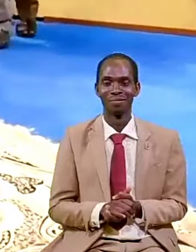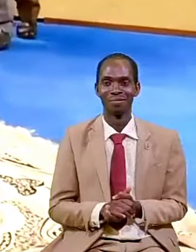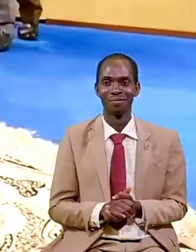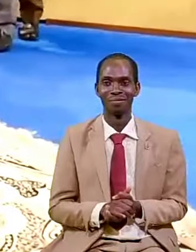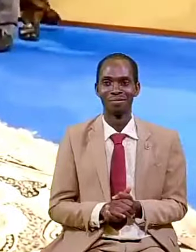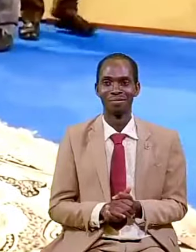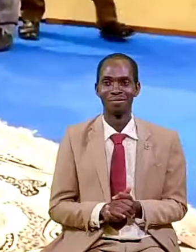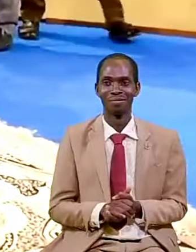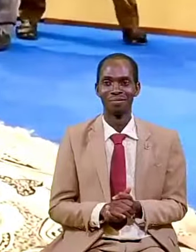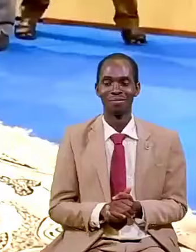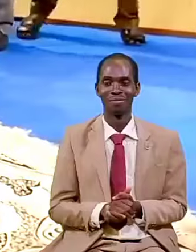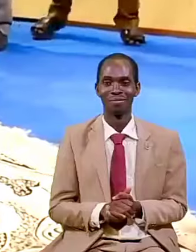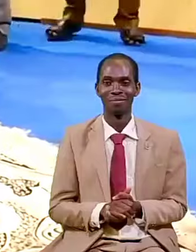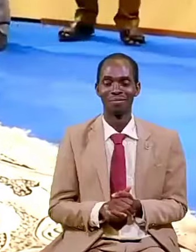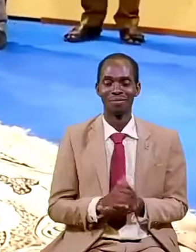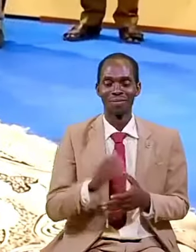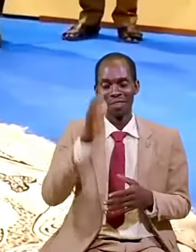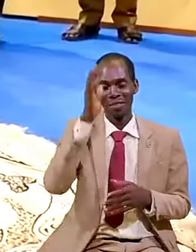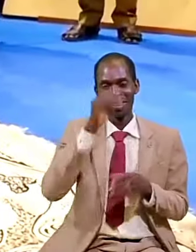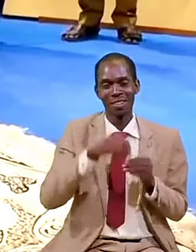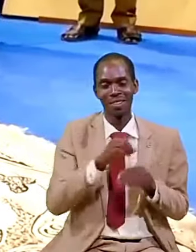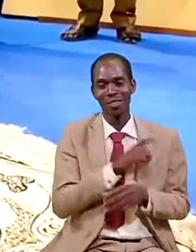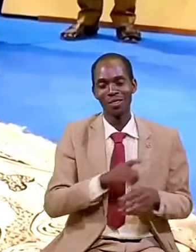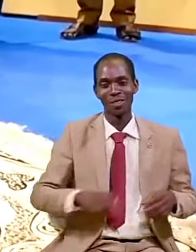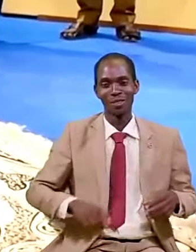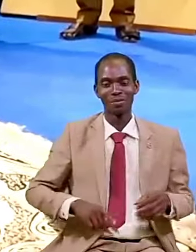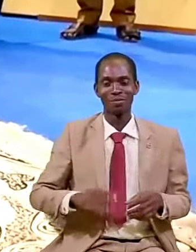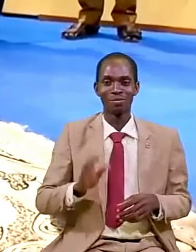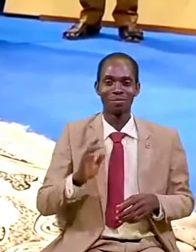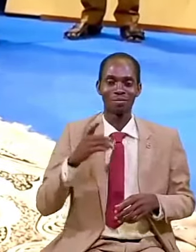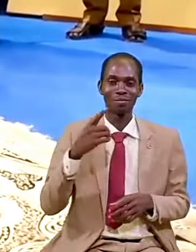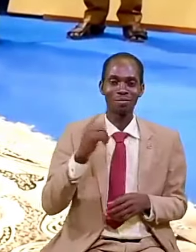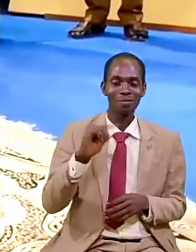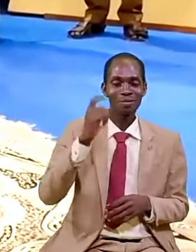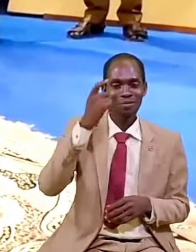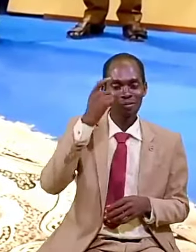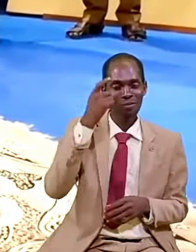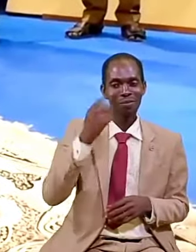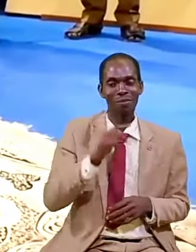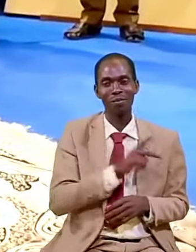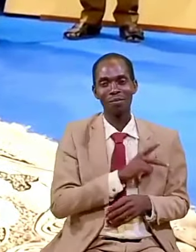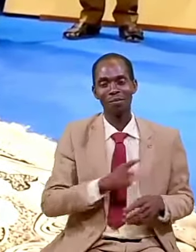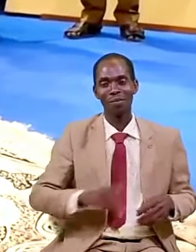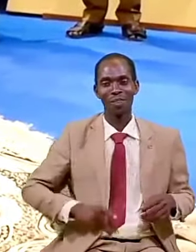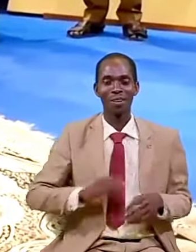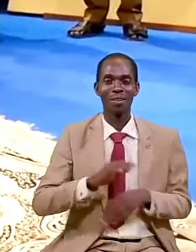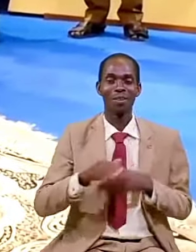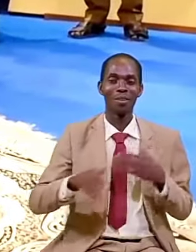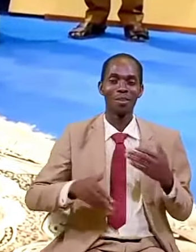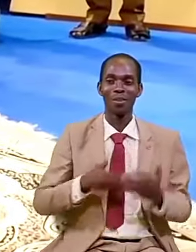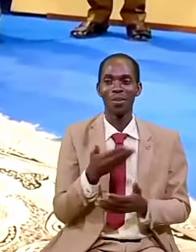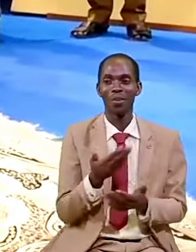and all the dignitaries, I want to say thank you very much for this unexpected